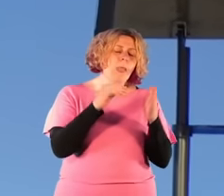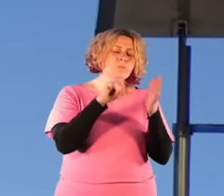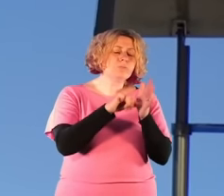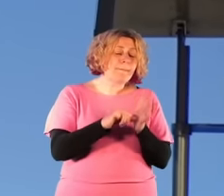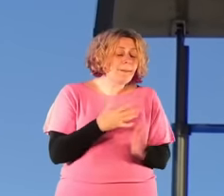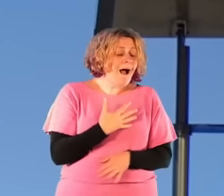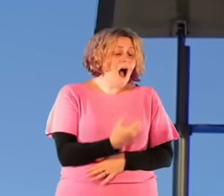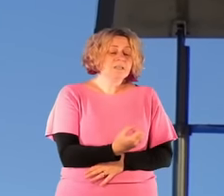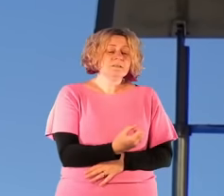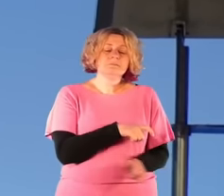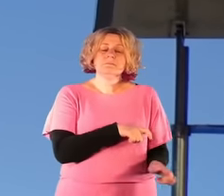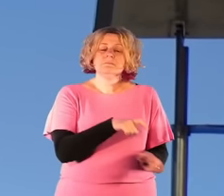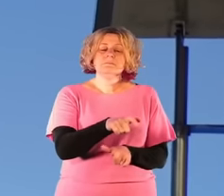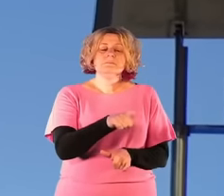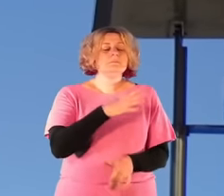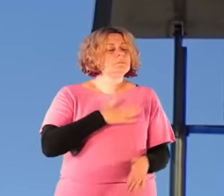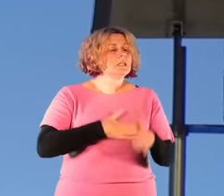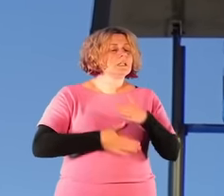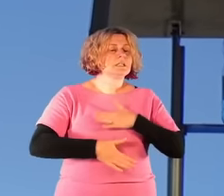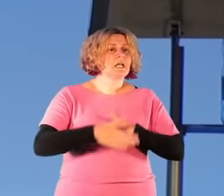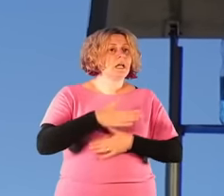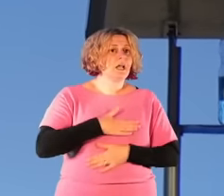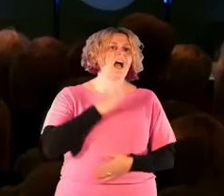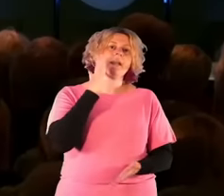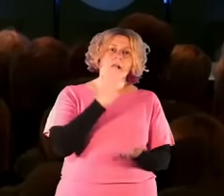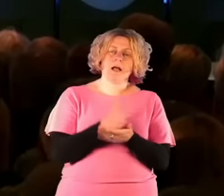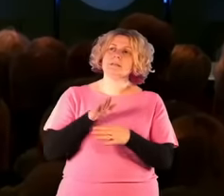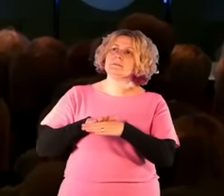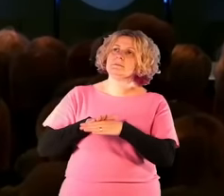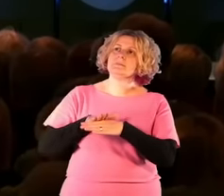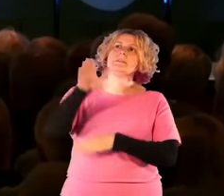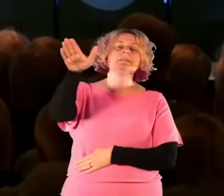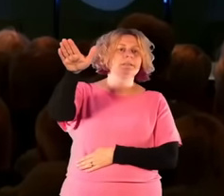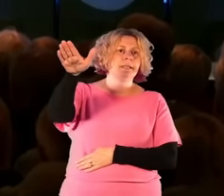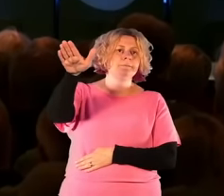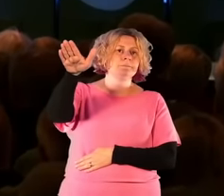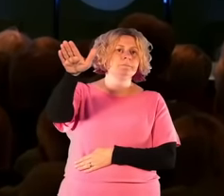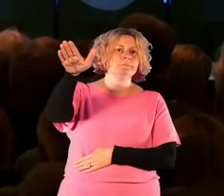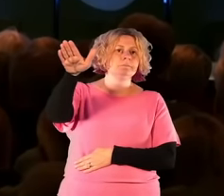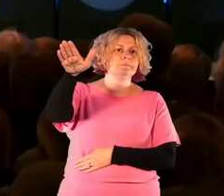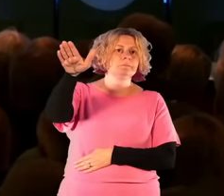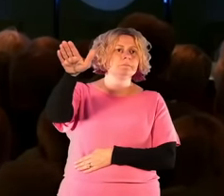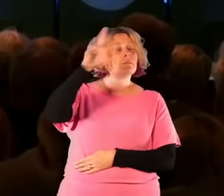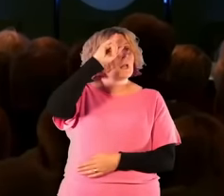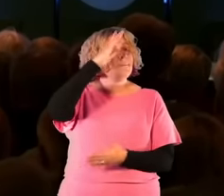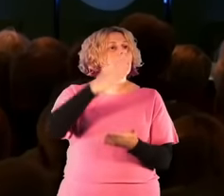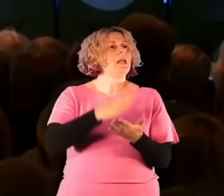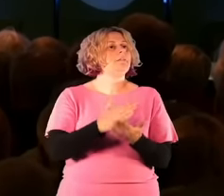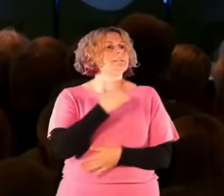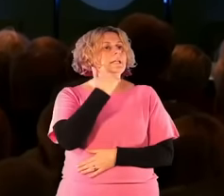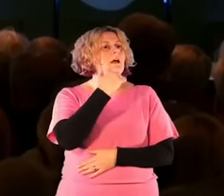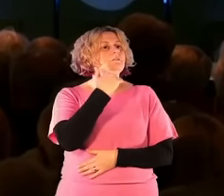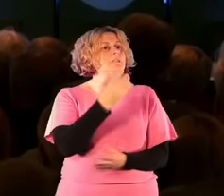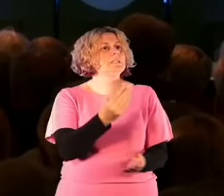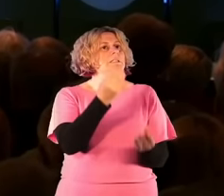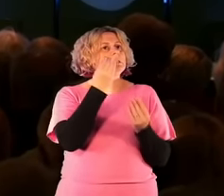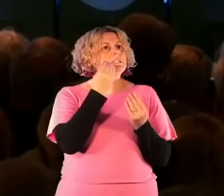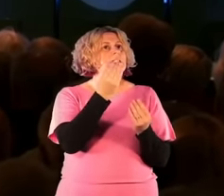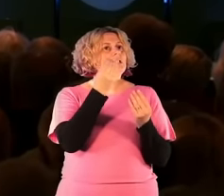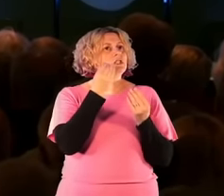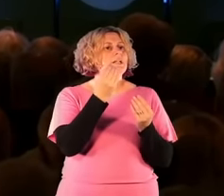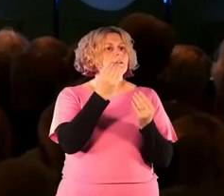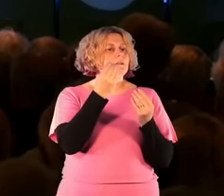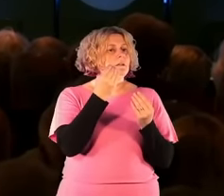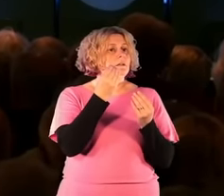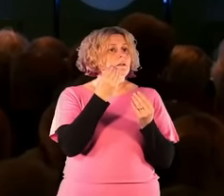And our theme tonight, he has destiny. I believe there's enough teaching in the Bible to tell us that one day we will see him in a